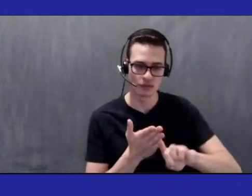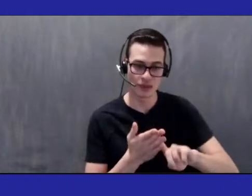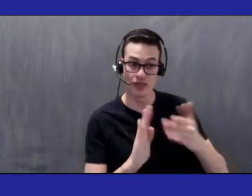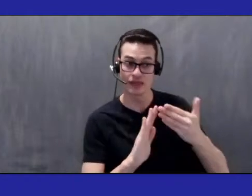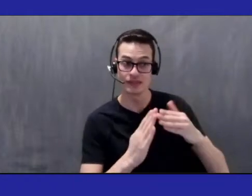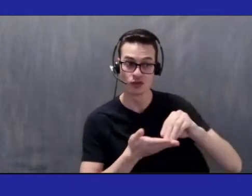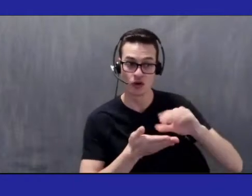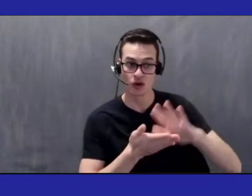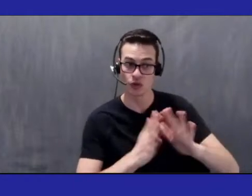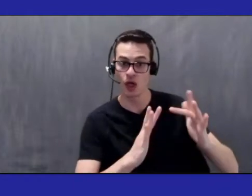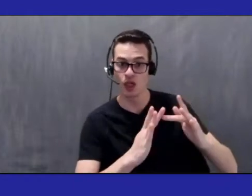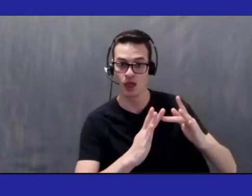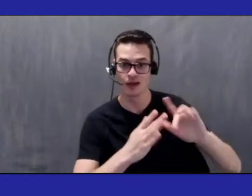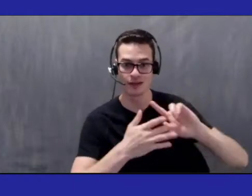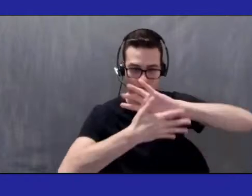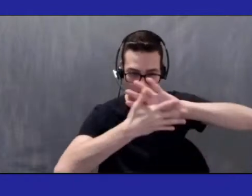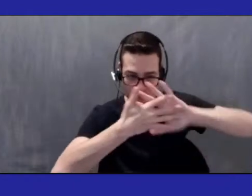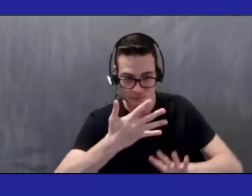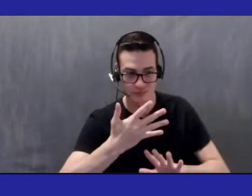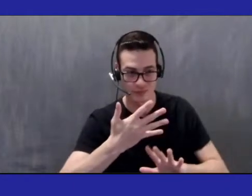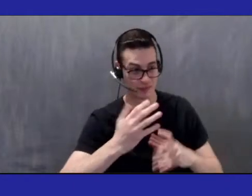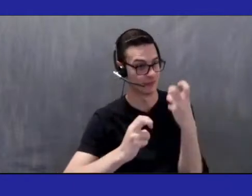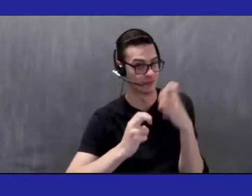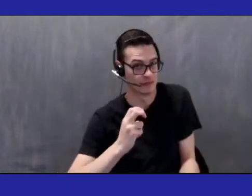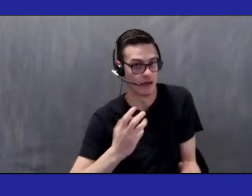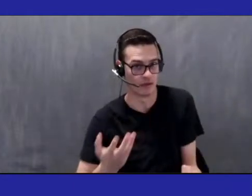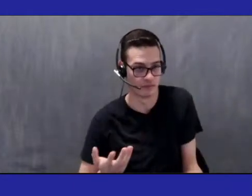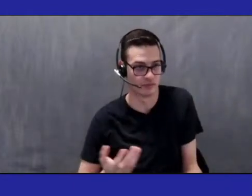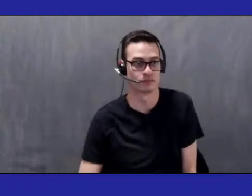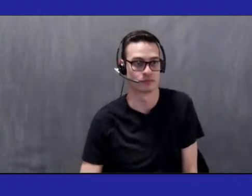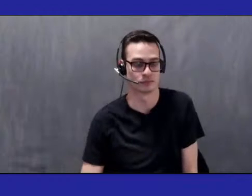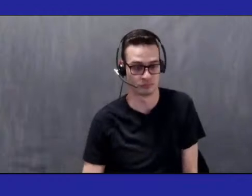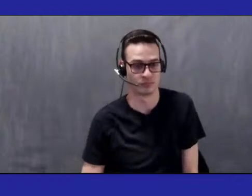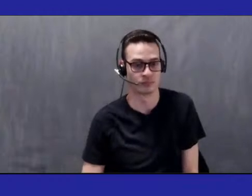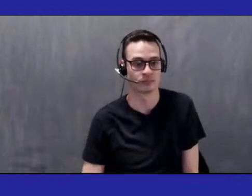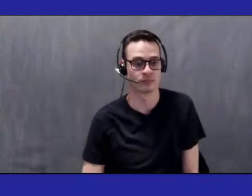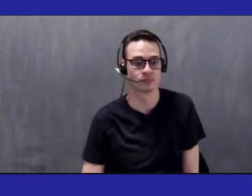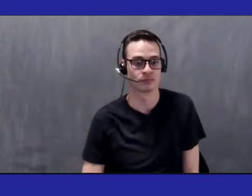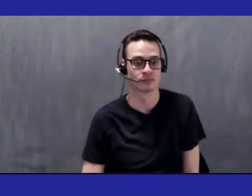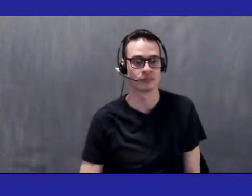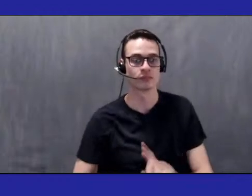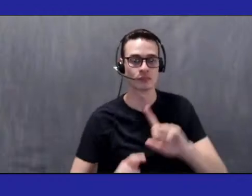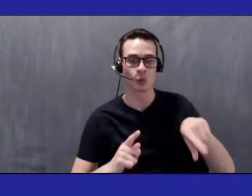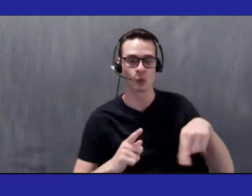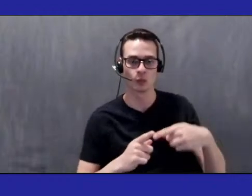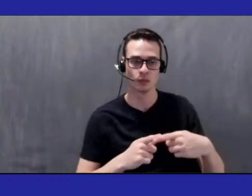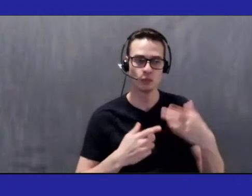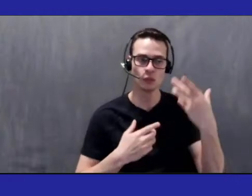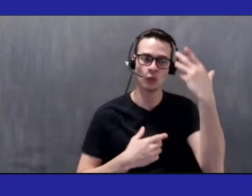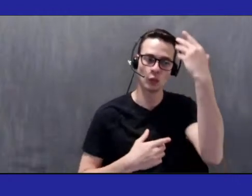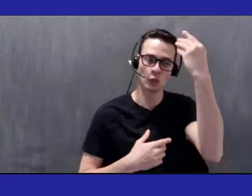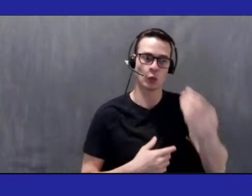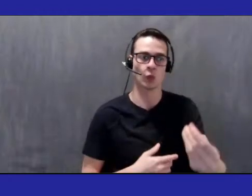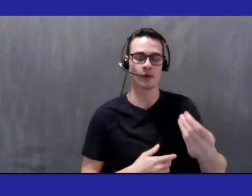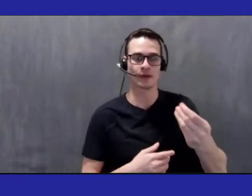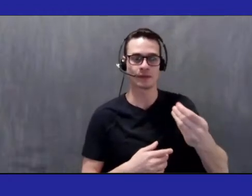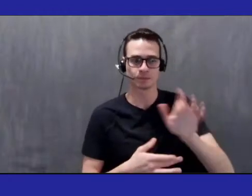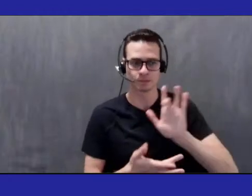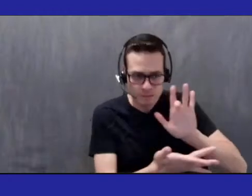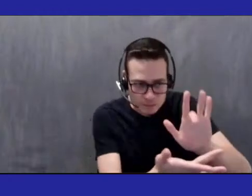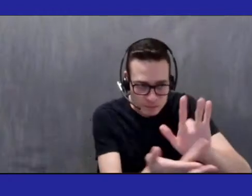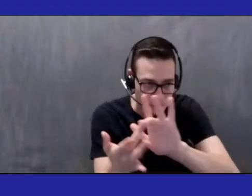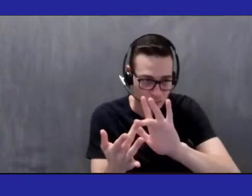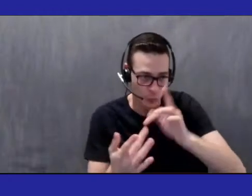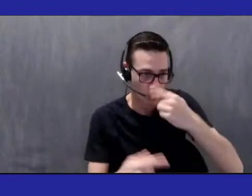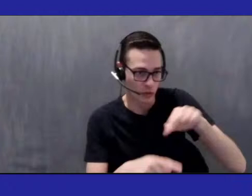So it's just a hard way to understand. So when we do these outreach events, that's really what we're training on, is saying if you want to do